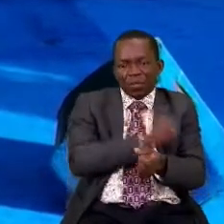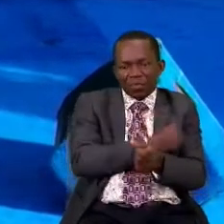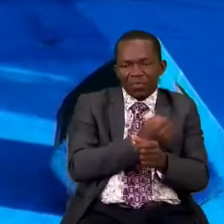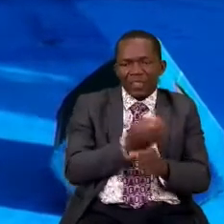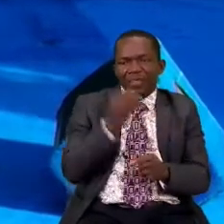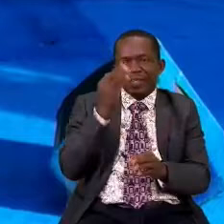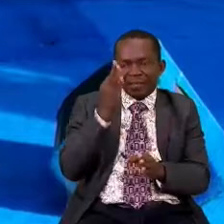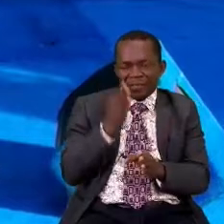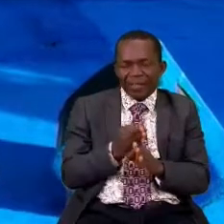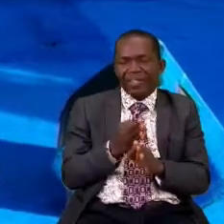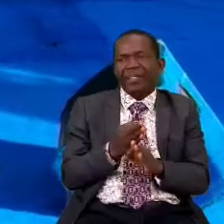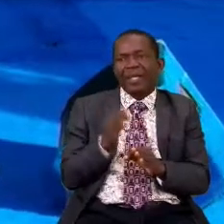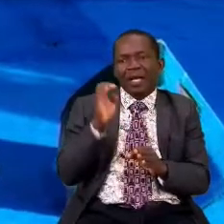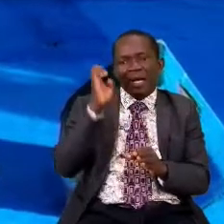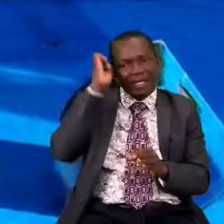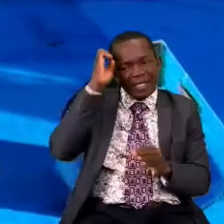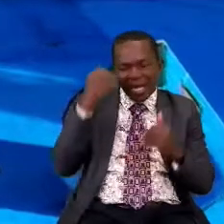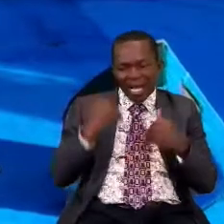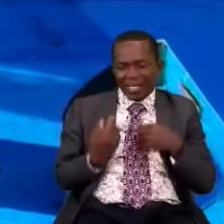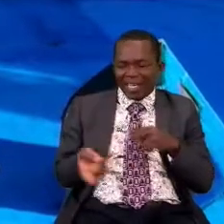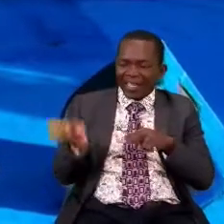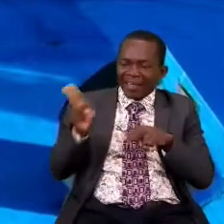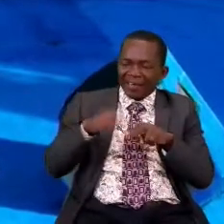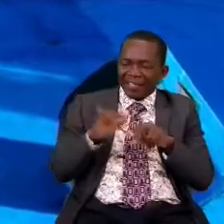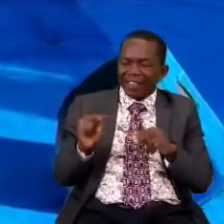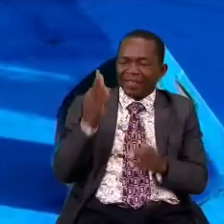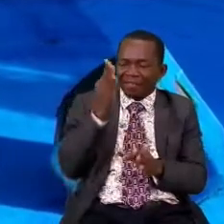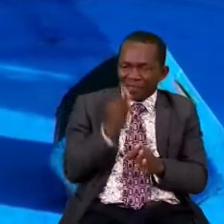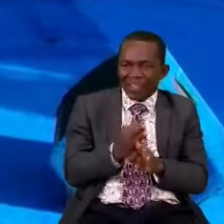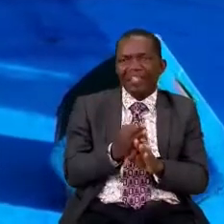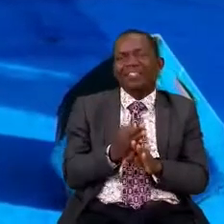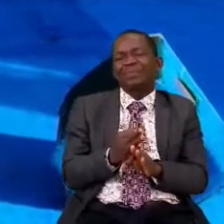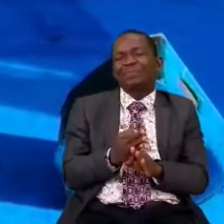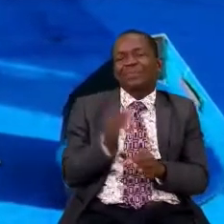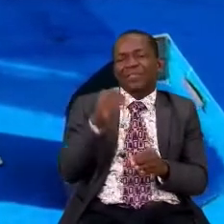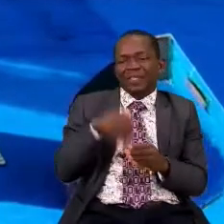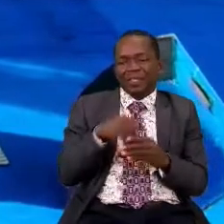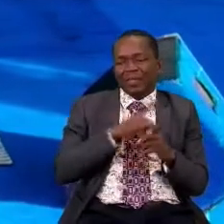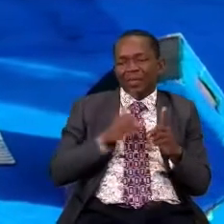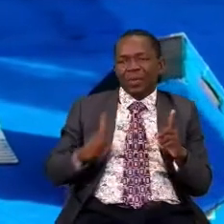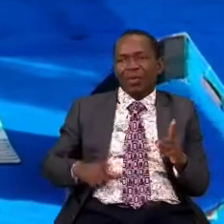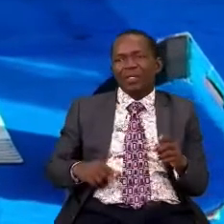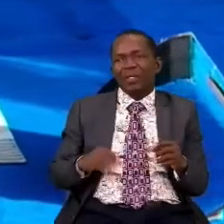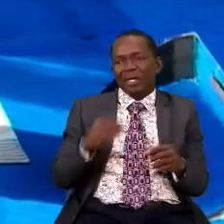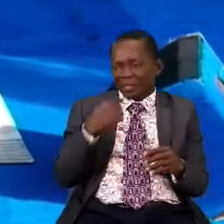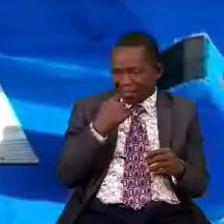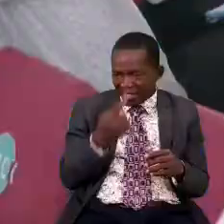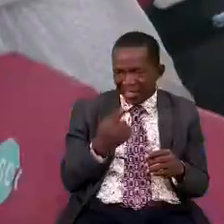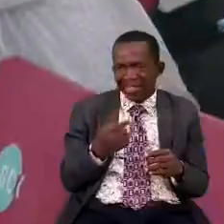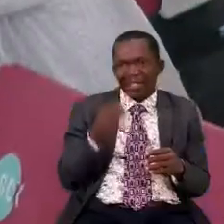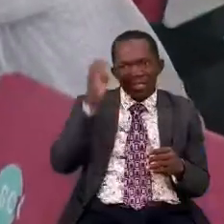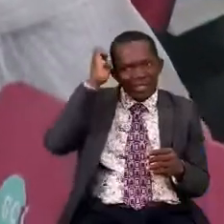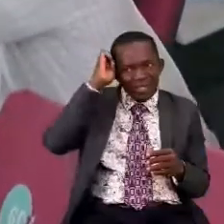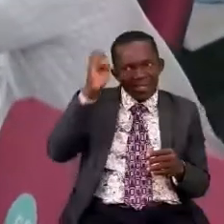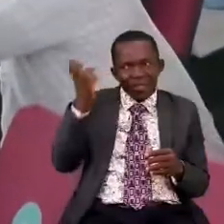It says he was strong. You might be surrounded with people around you that laugh